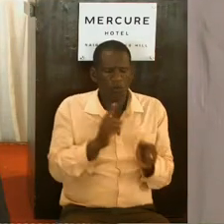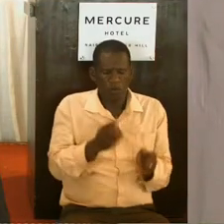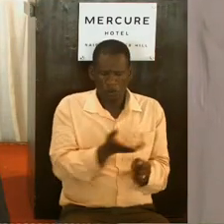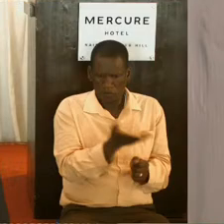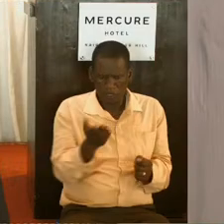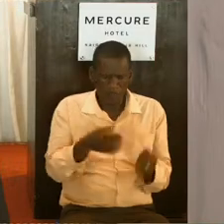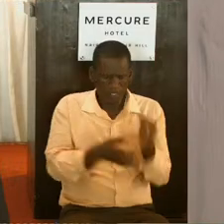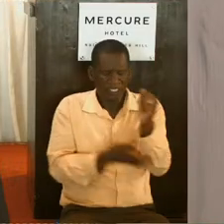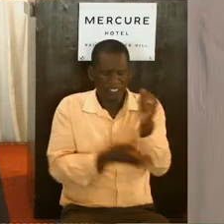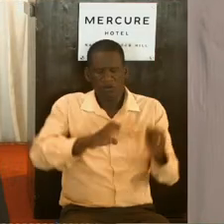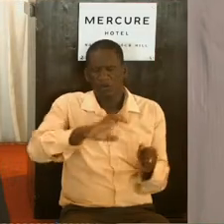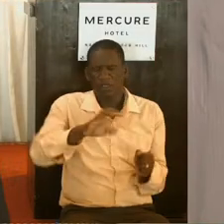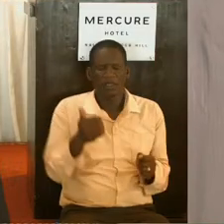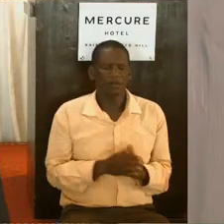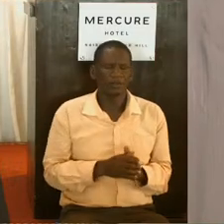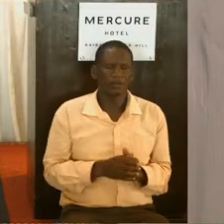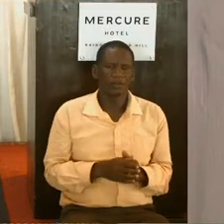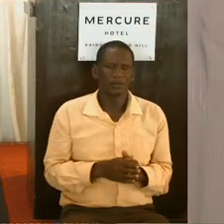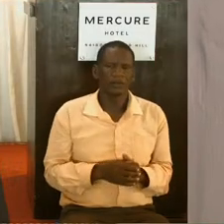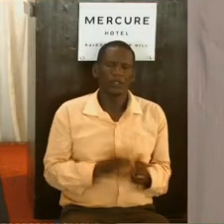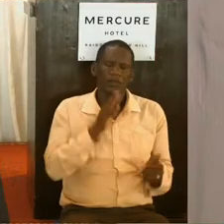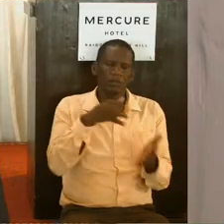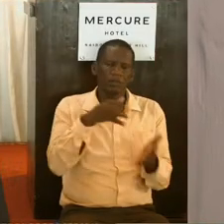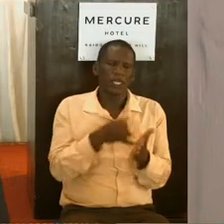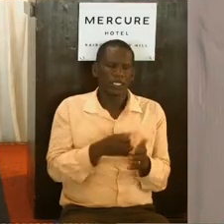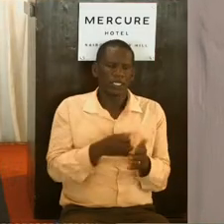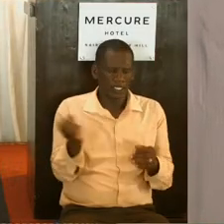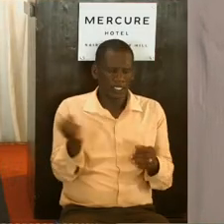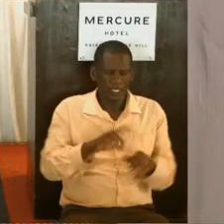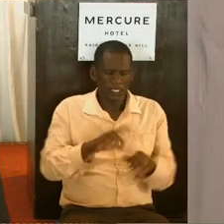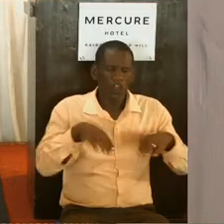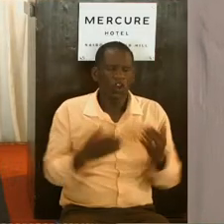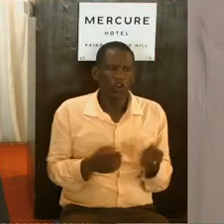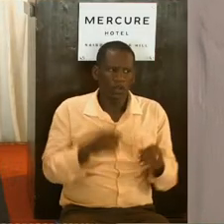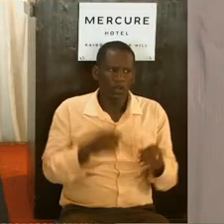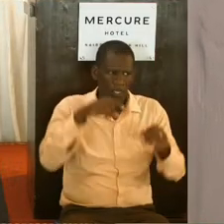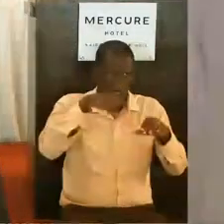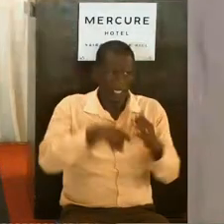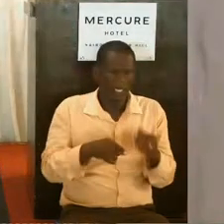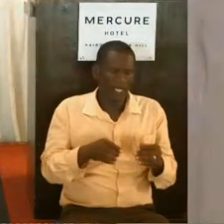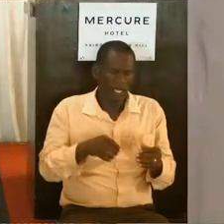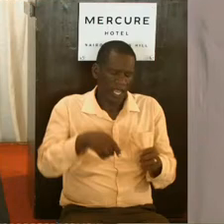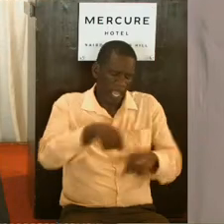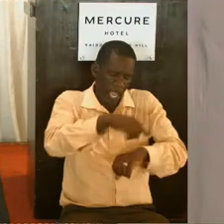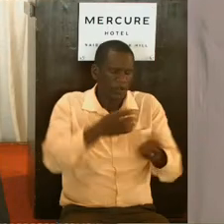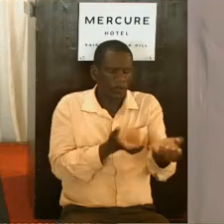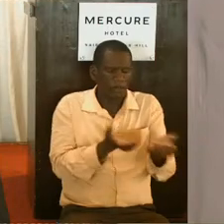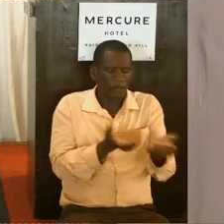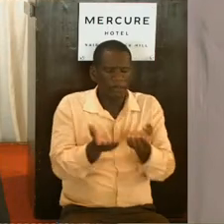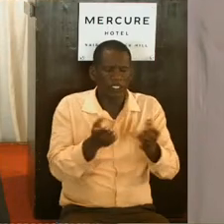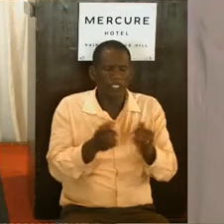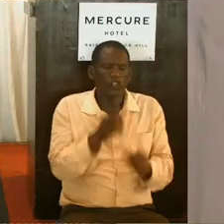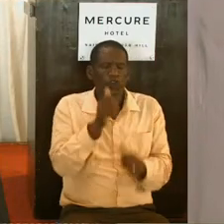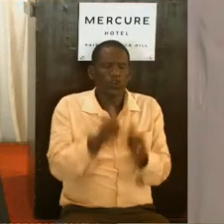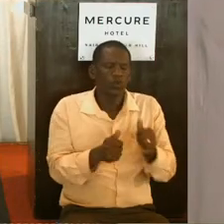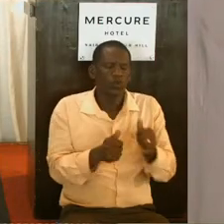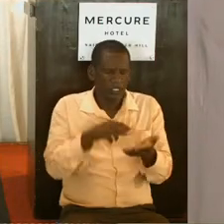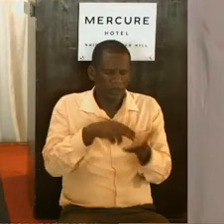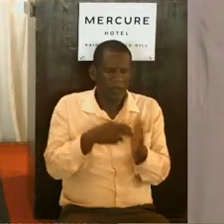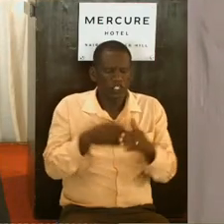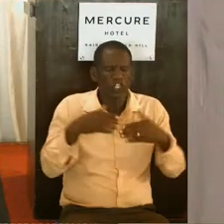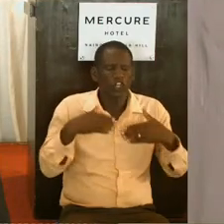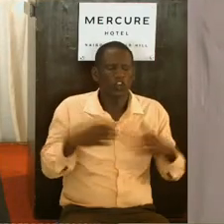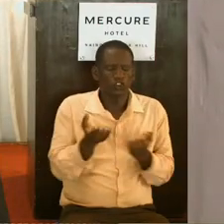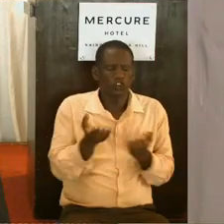is stealing from the other be it in salary or be it in hours of business which translates to